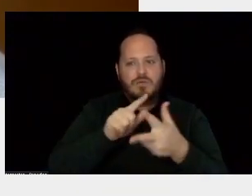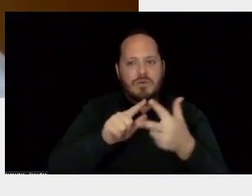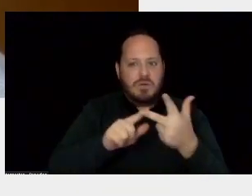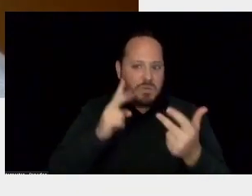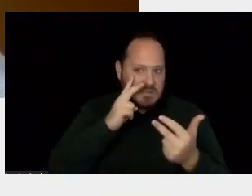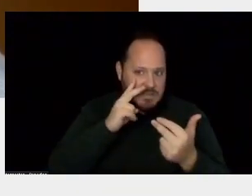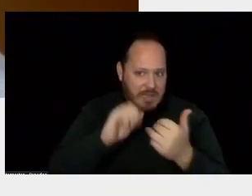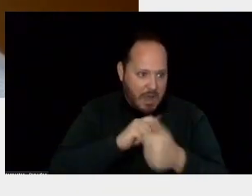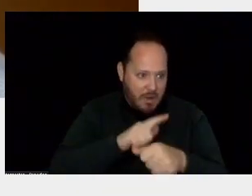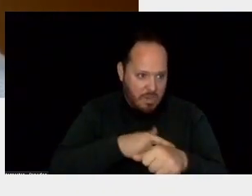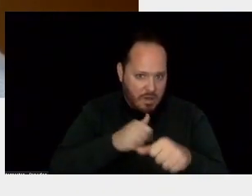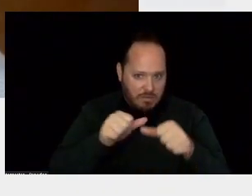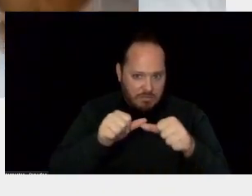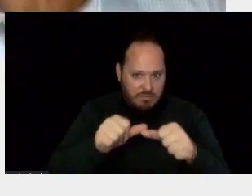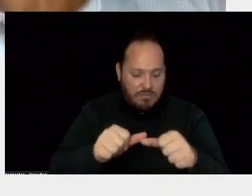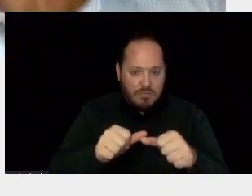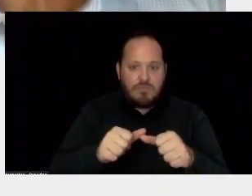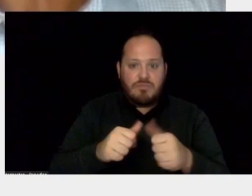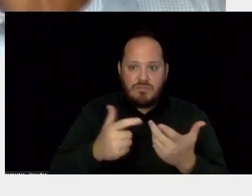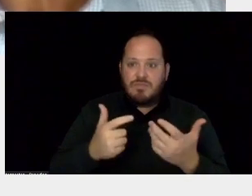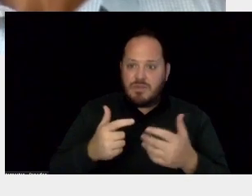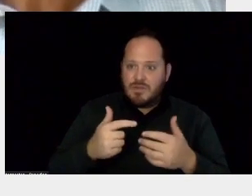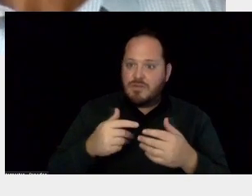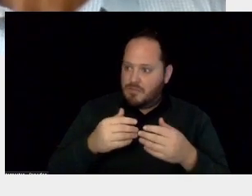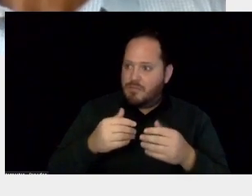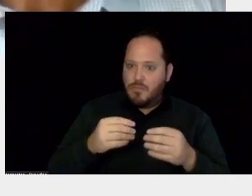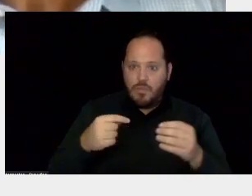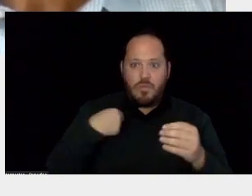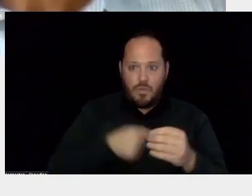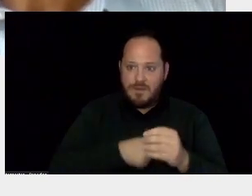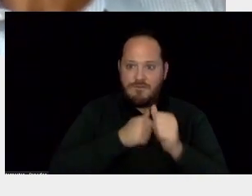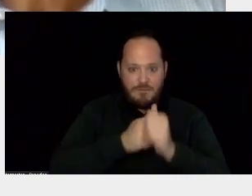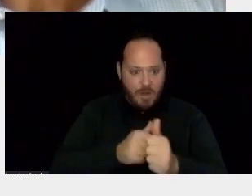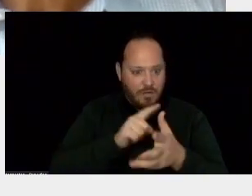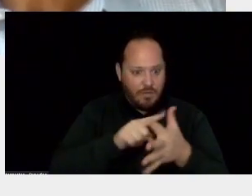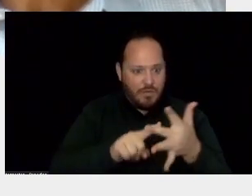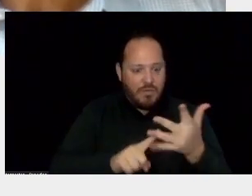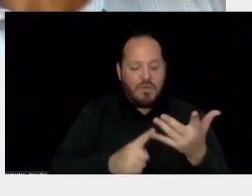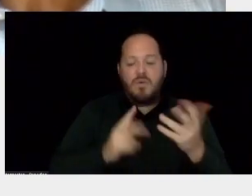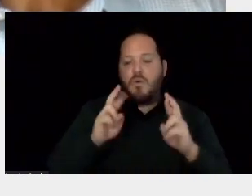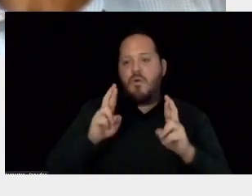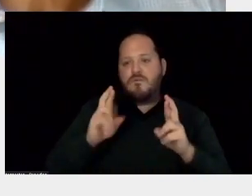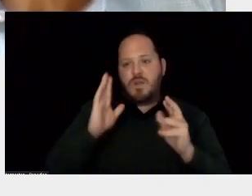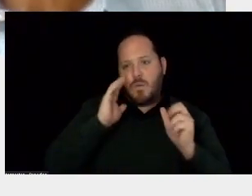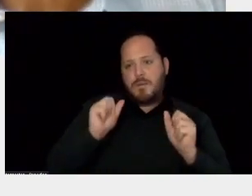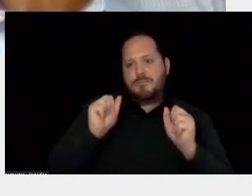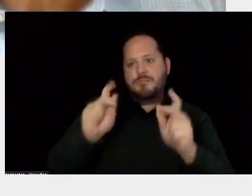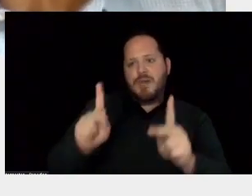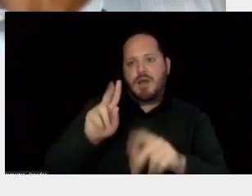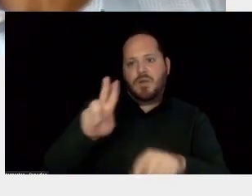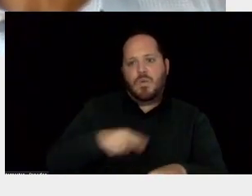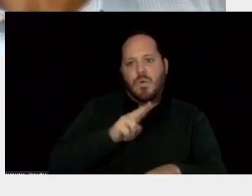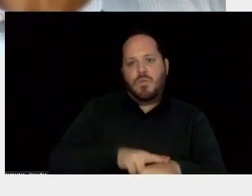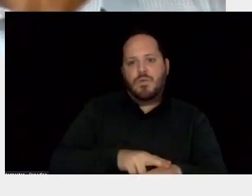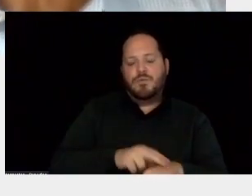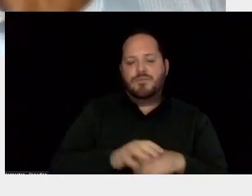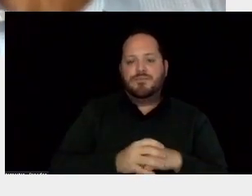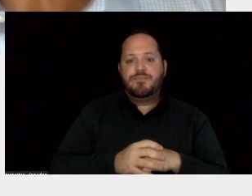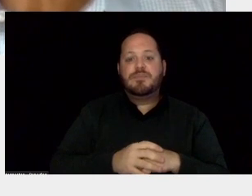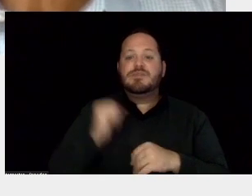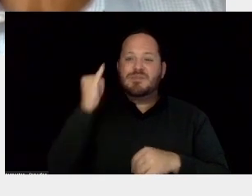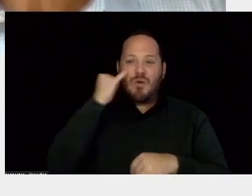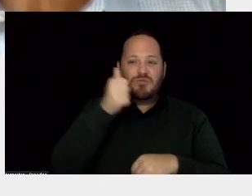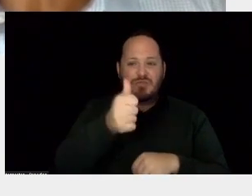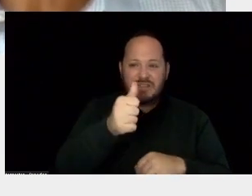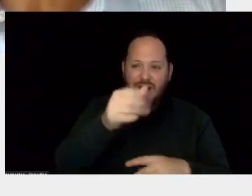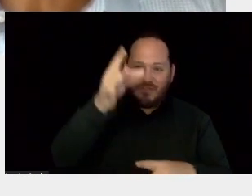The sooner we get through this, the sooner we can get things back to normal. But again, if you do catch this, or your clients, anyone, your family, most